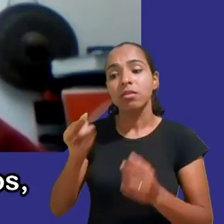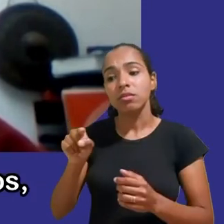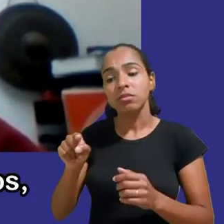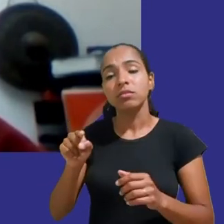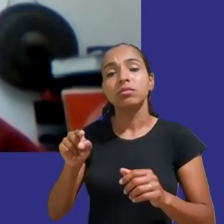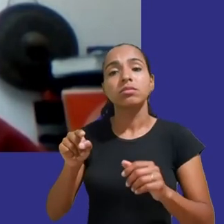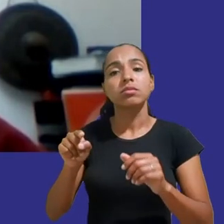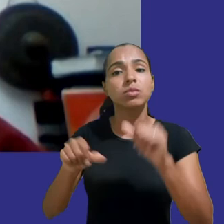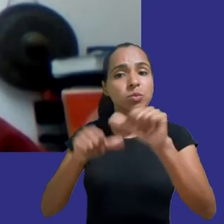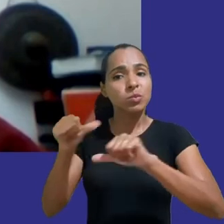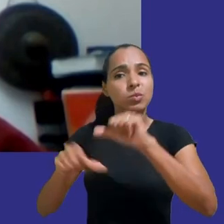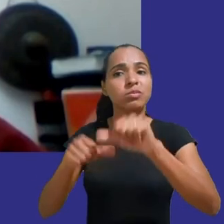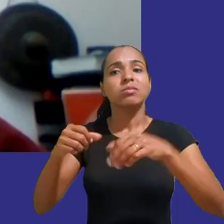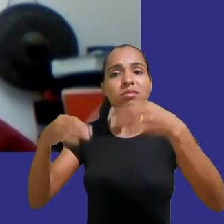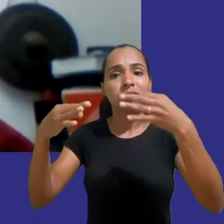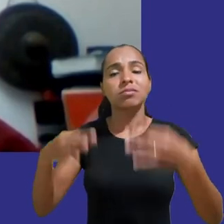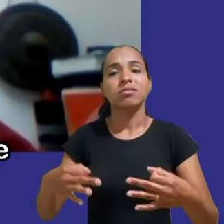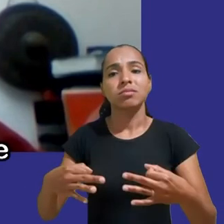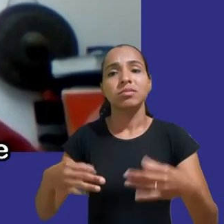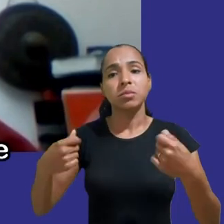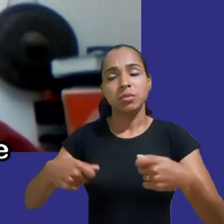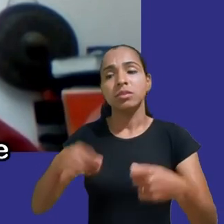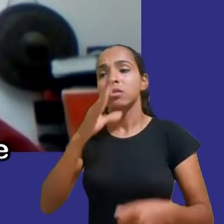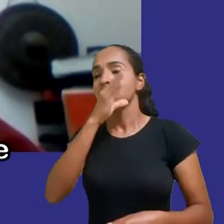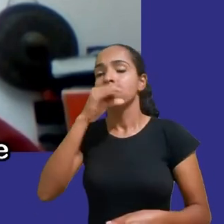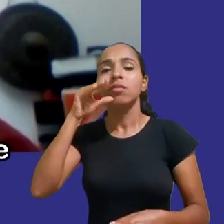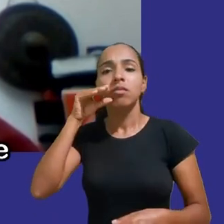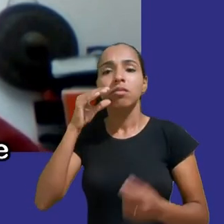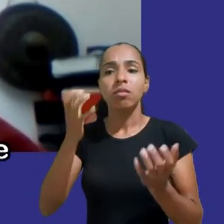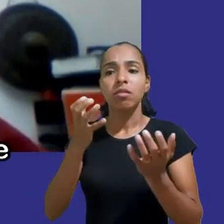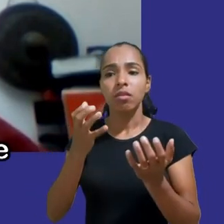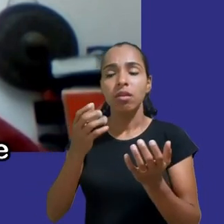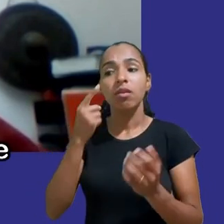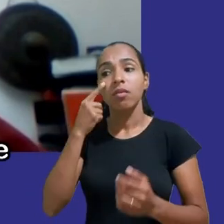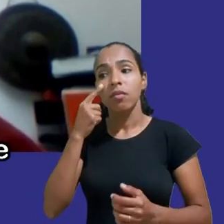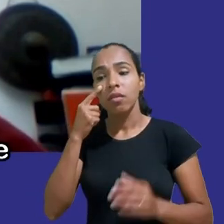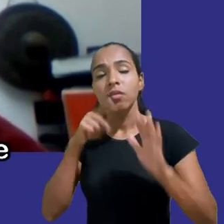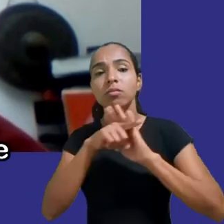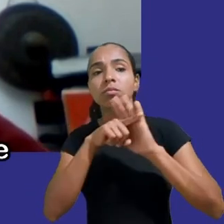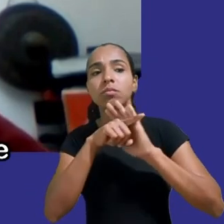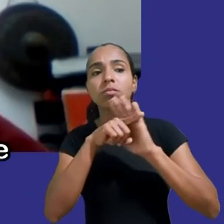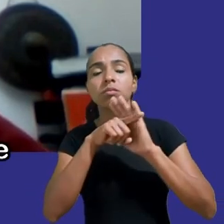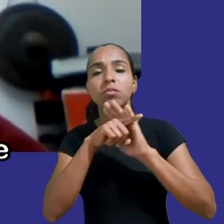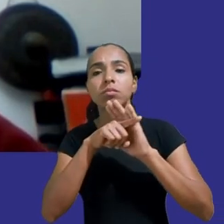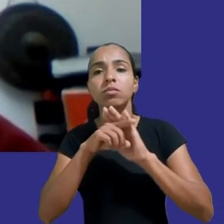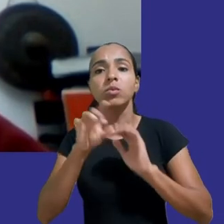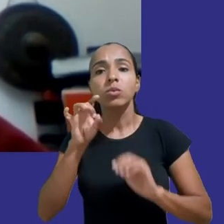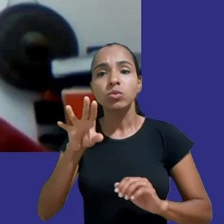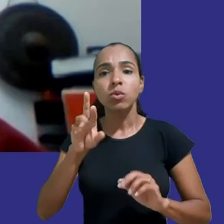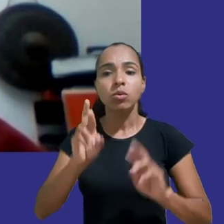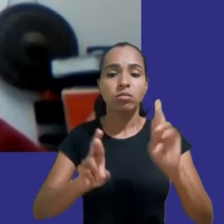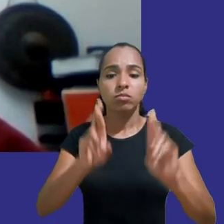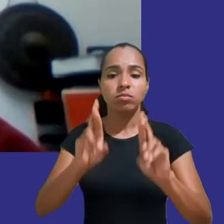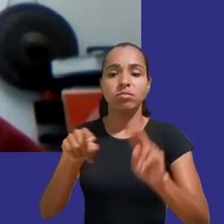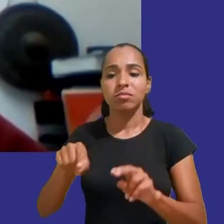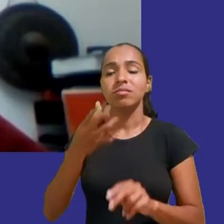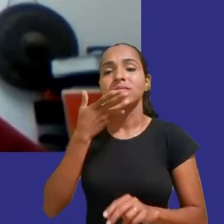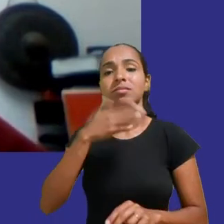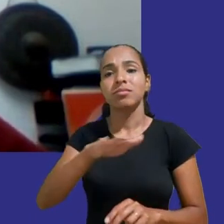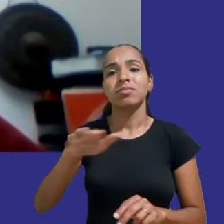into it when they want to but it certainly should not be the responsibility of children to protect themselves from this invasive